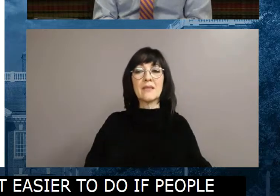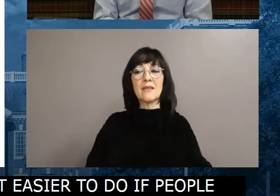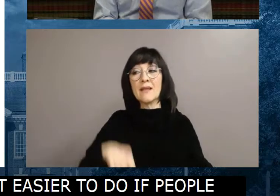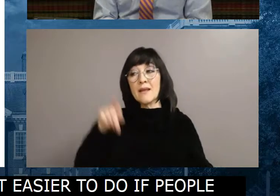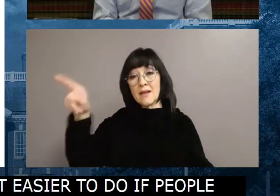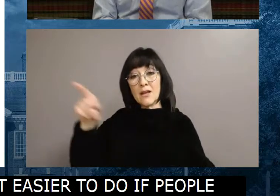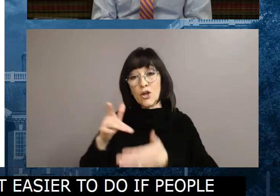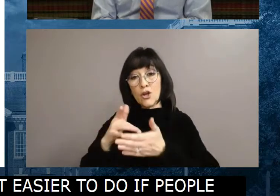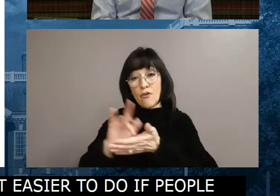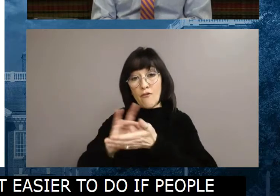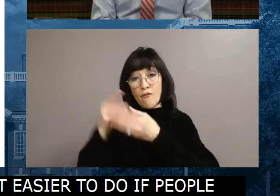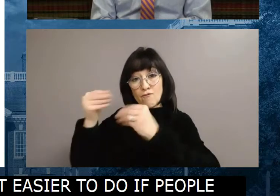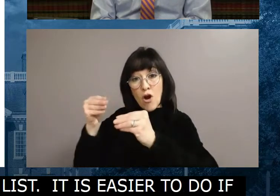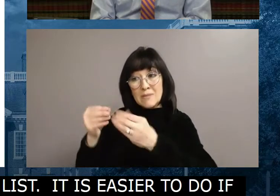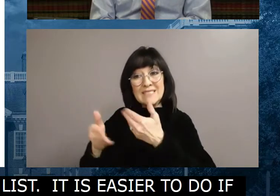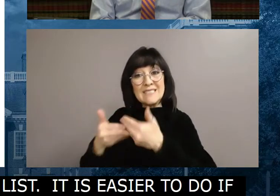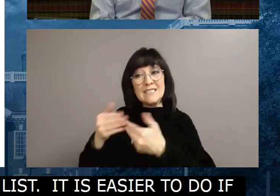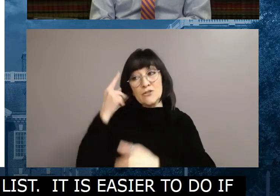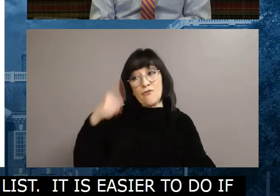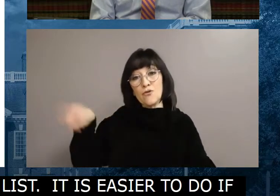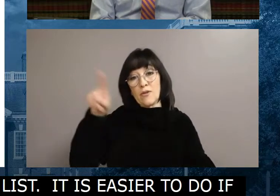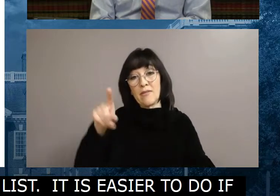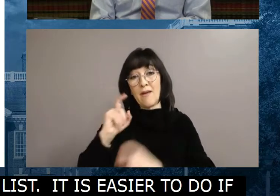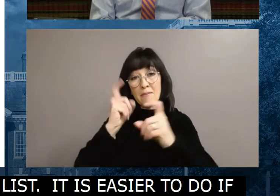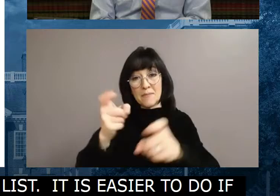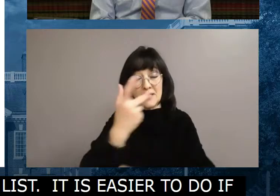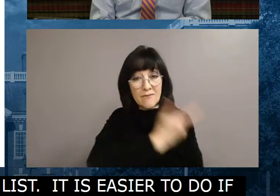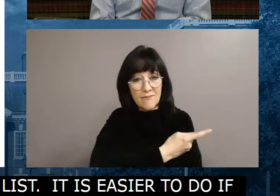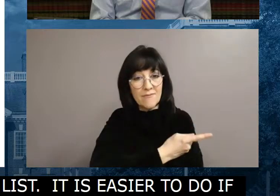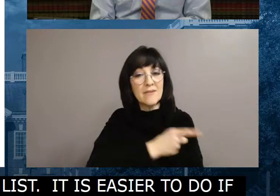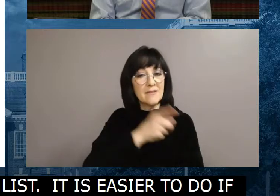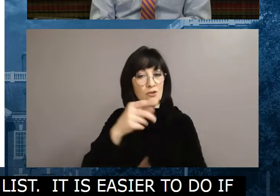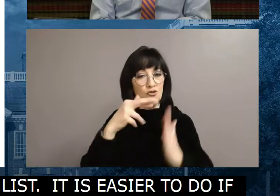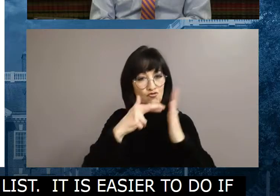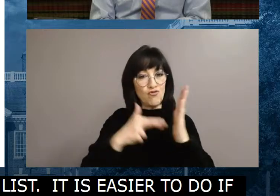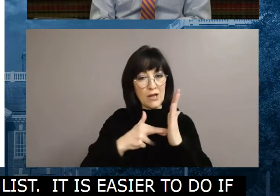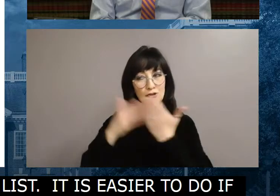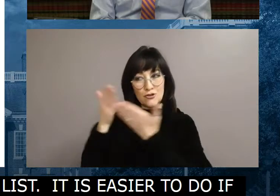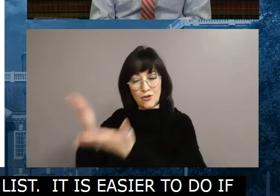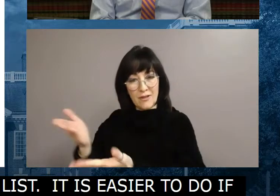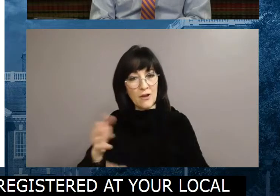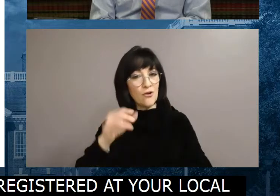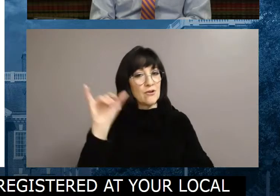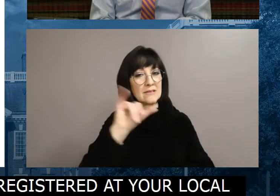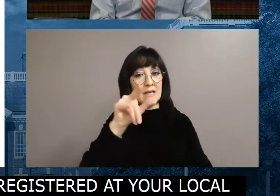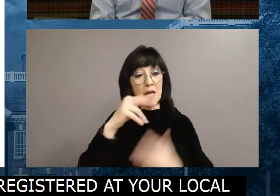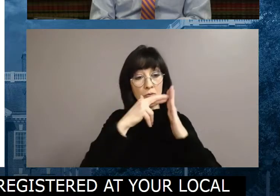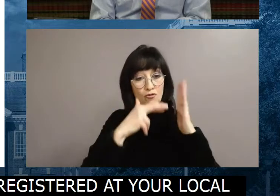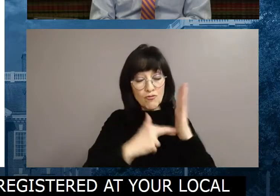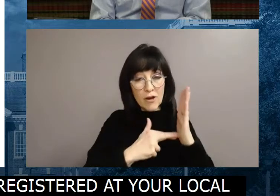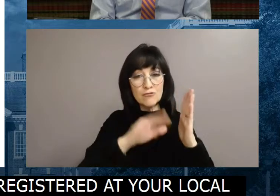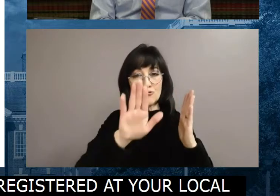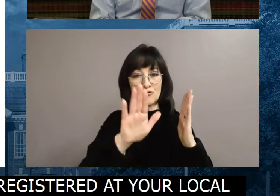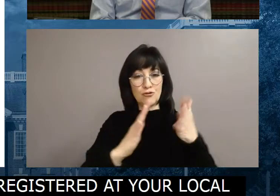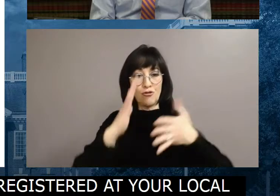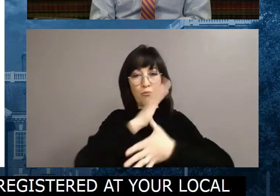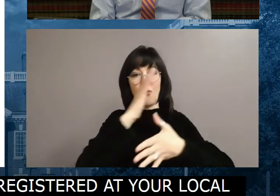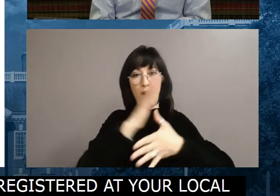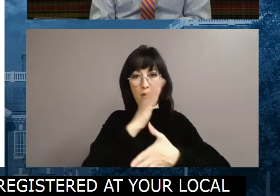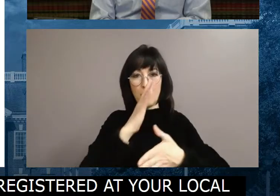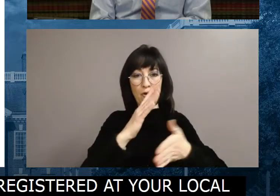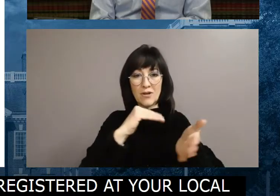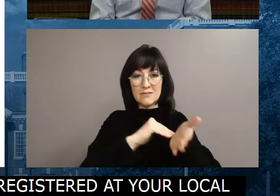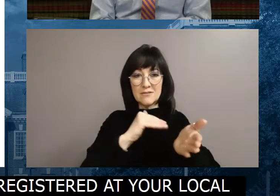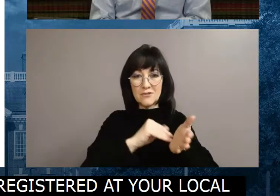your local pharmacy. The same is true at your primary care physician. So take the opportunity and the